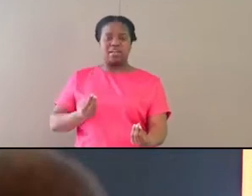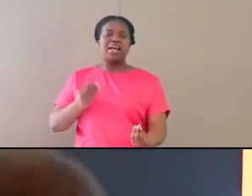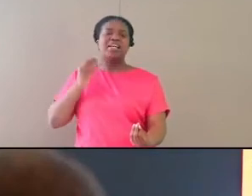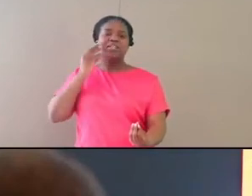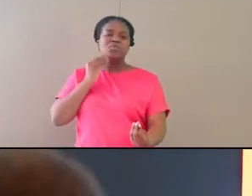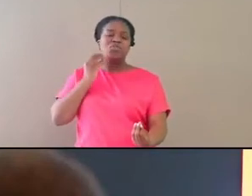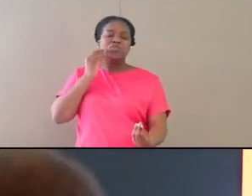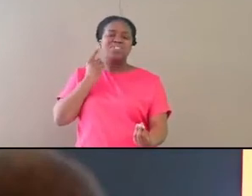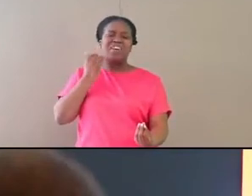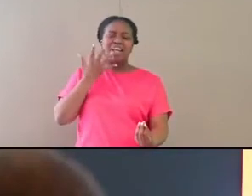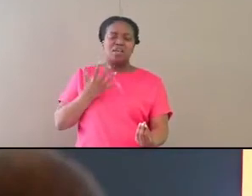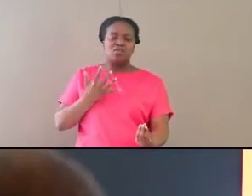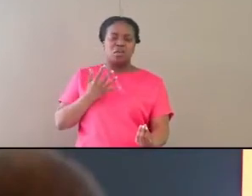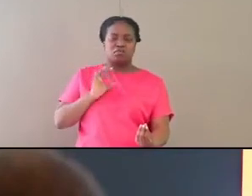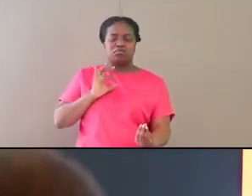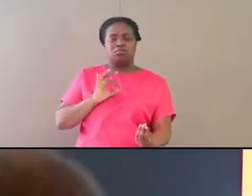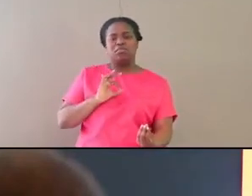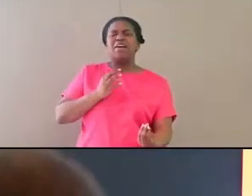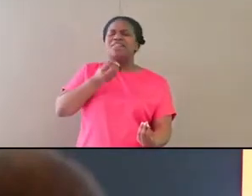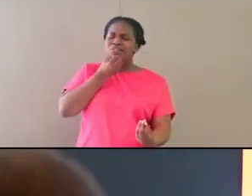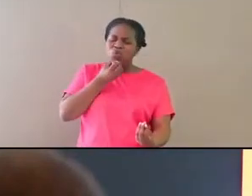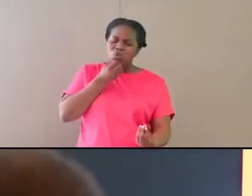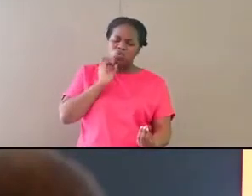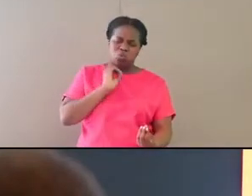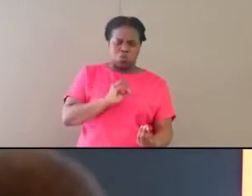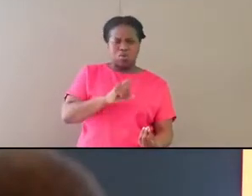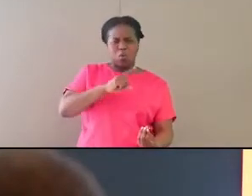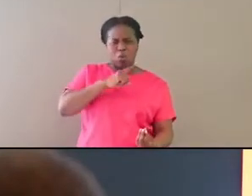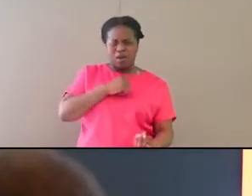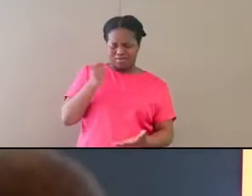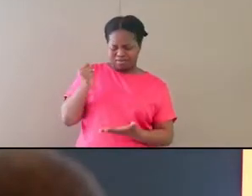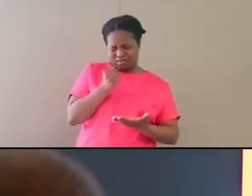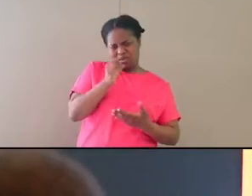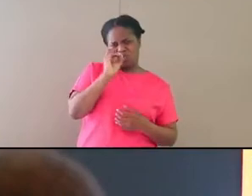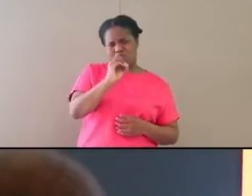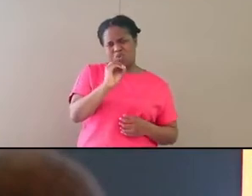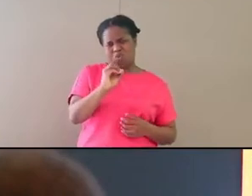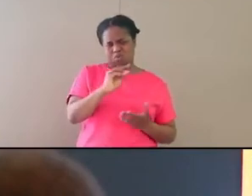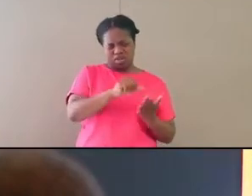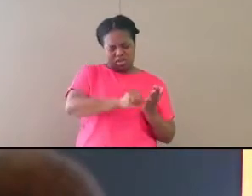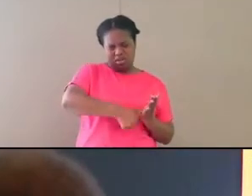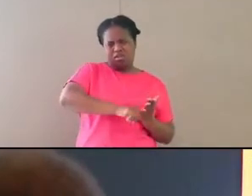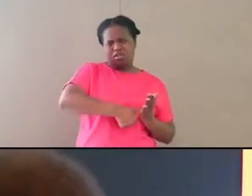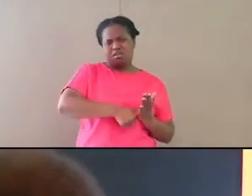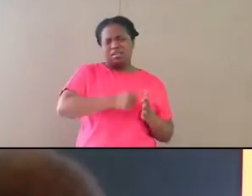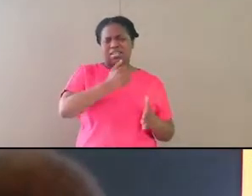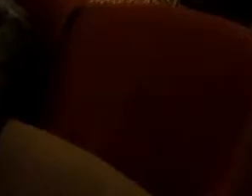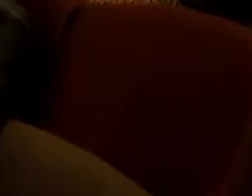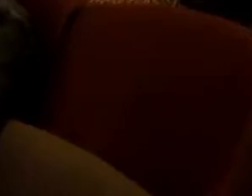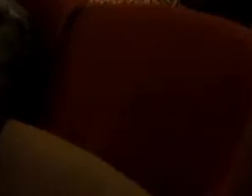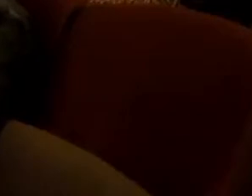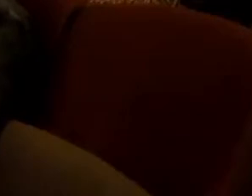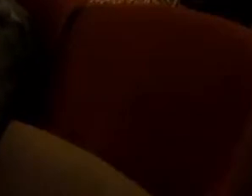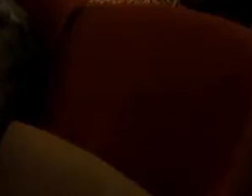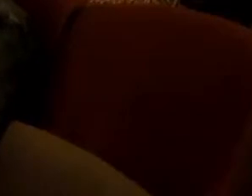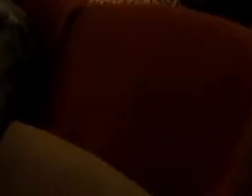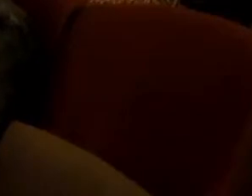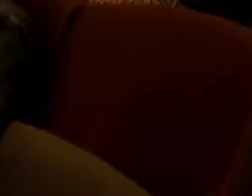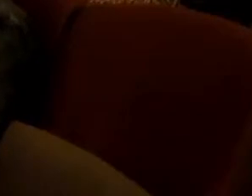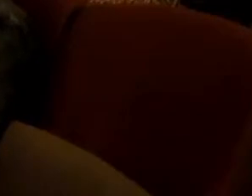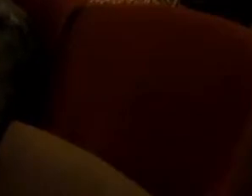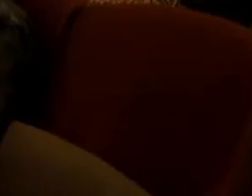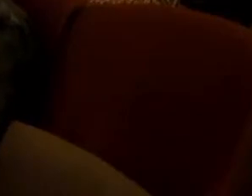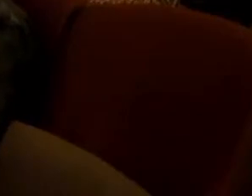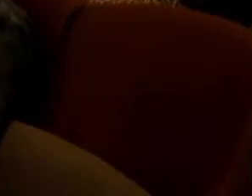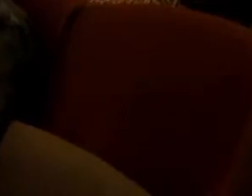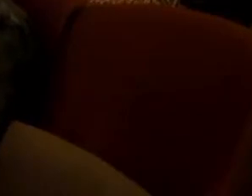financial stability food security stability for the first time. And initially I was saying to Paula and Kath, that